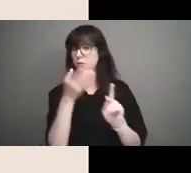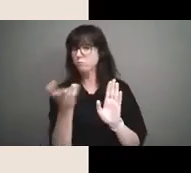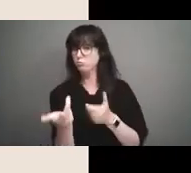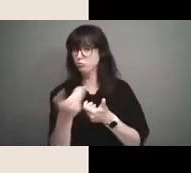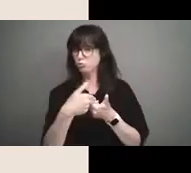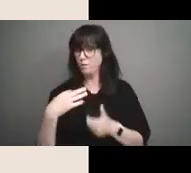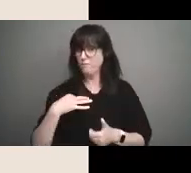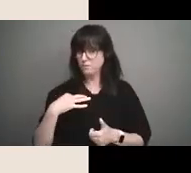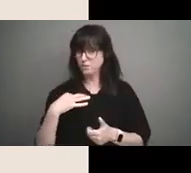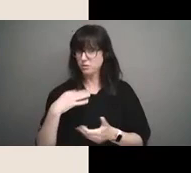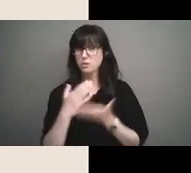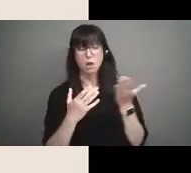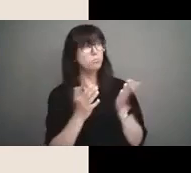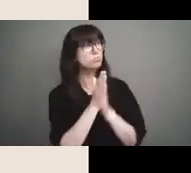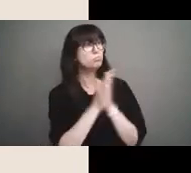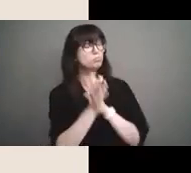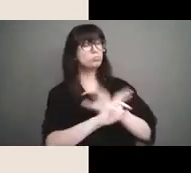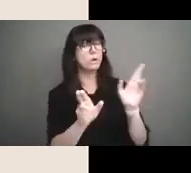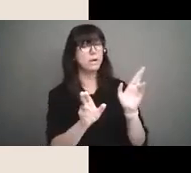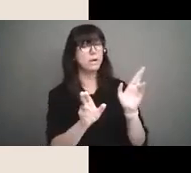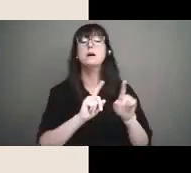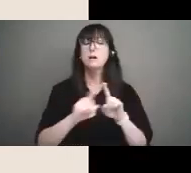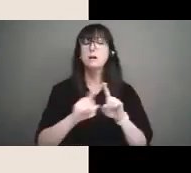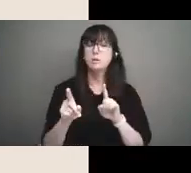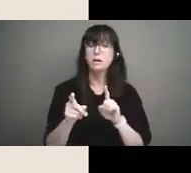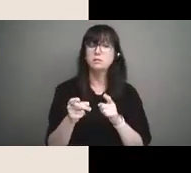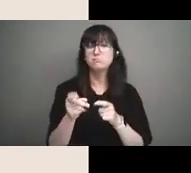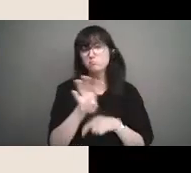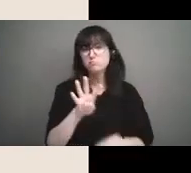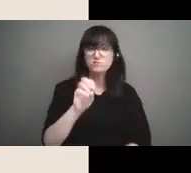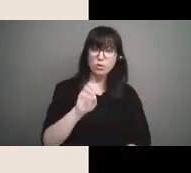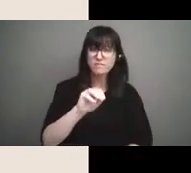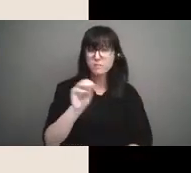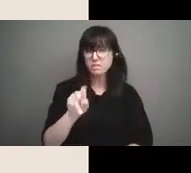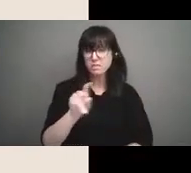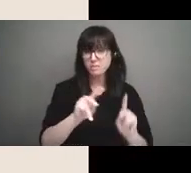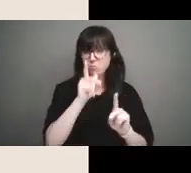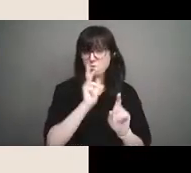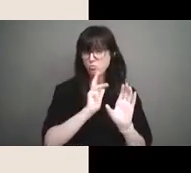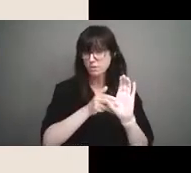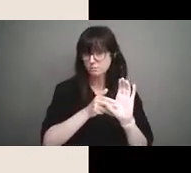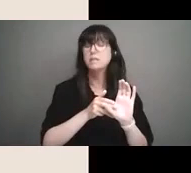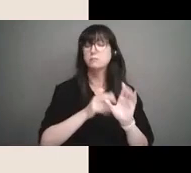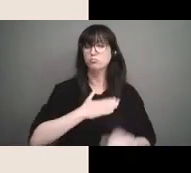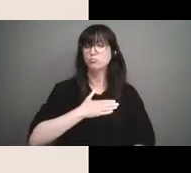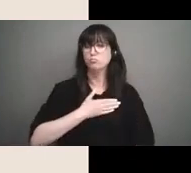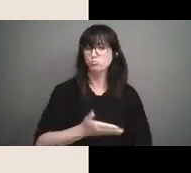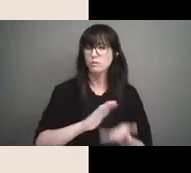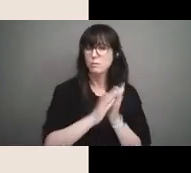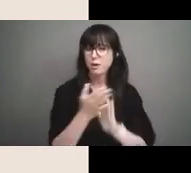people came looking to volunteer. But I would say out of that, we got between 40 and 50% of attendees who stepped up to be